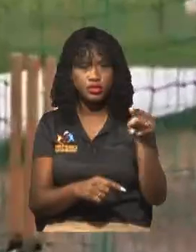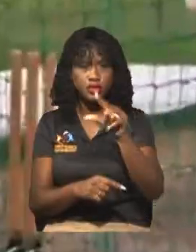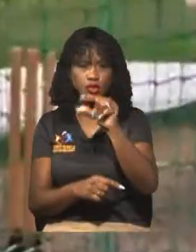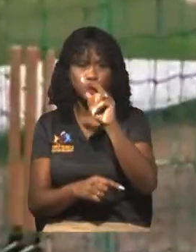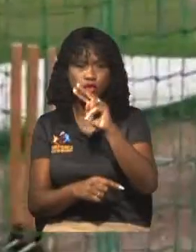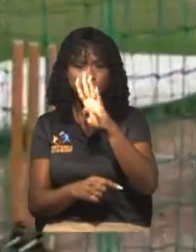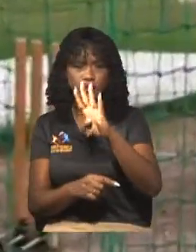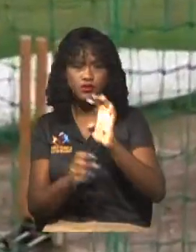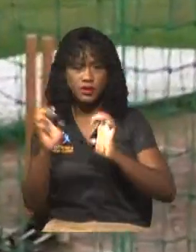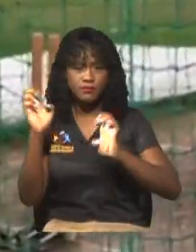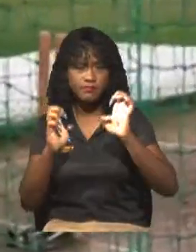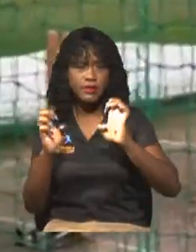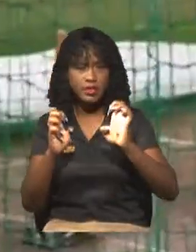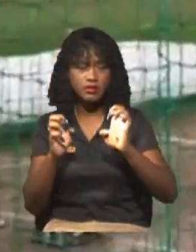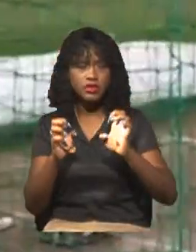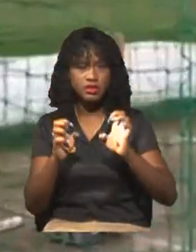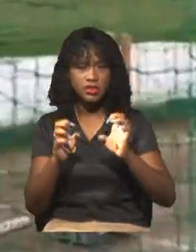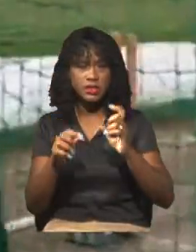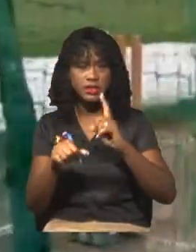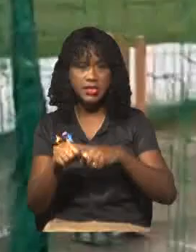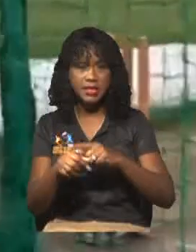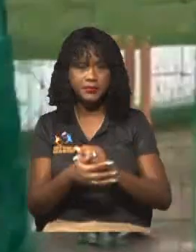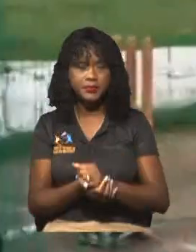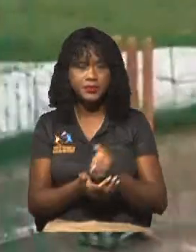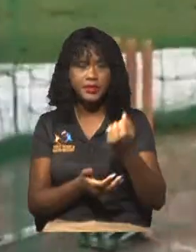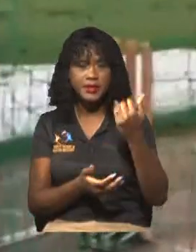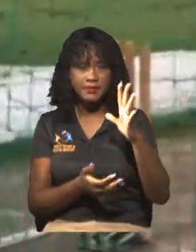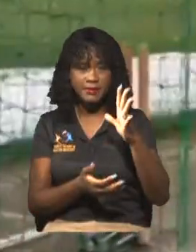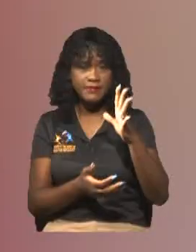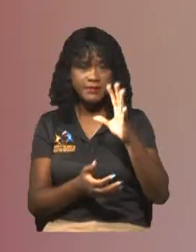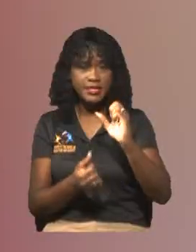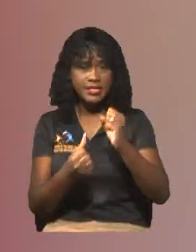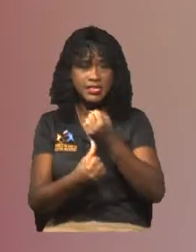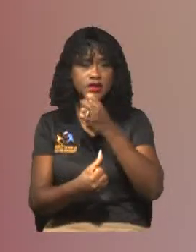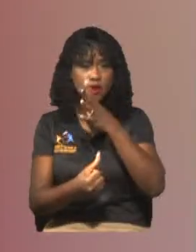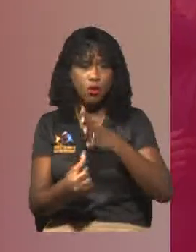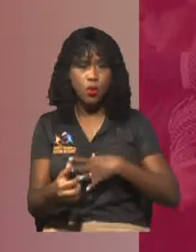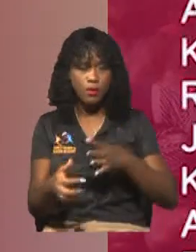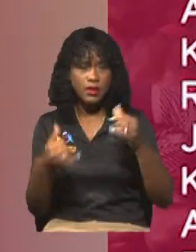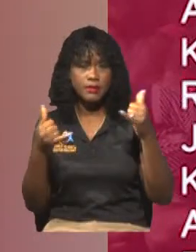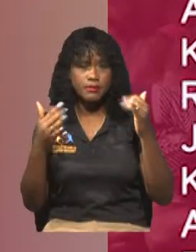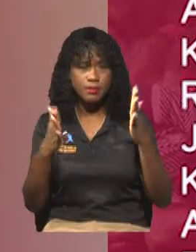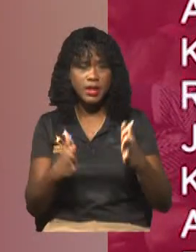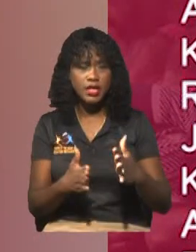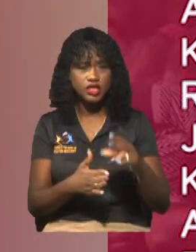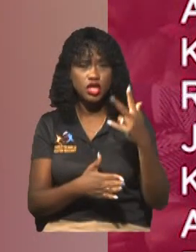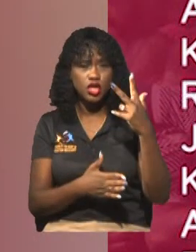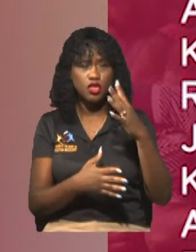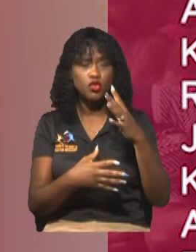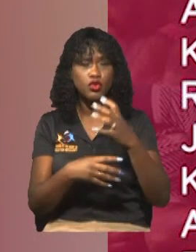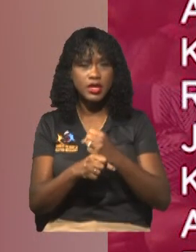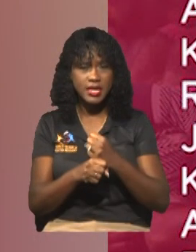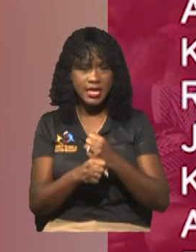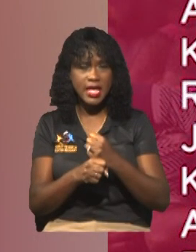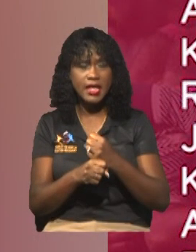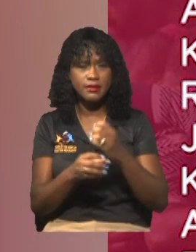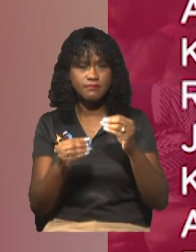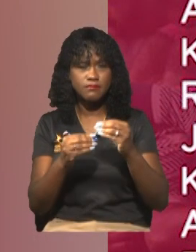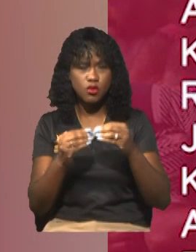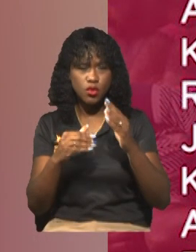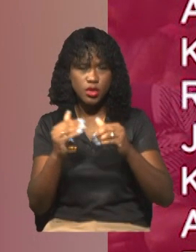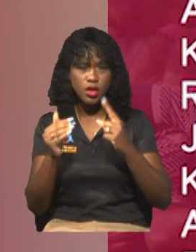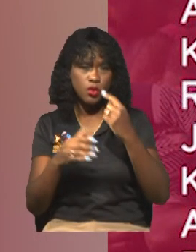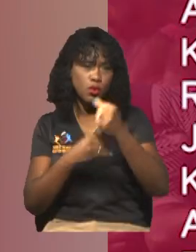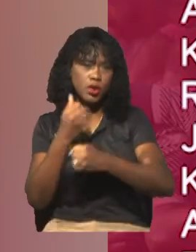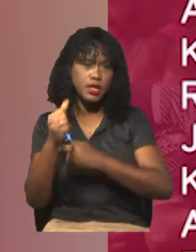2023-2024 evaluation period. Of the 15 senior women's players contracted, 3 were awarded multi-year contracts.